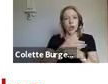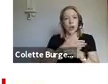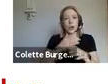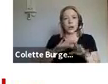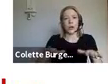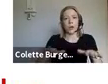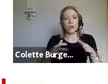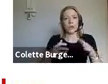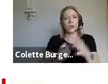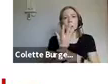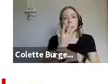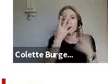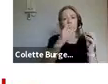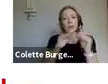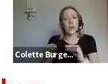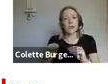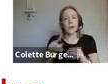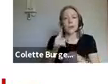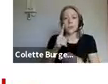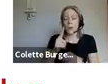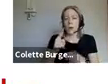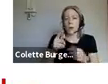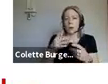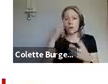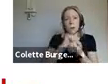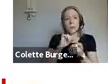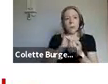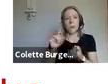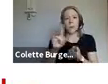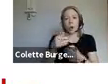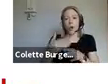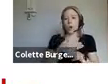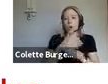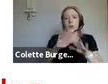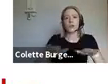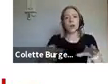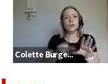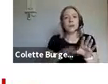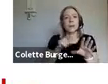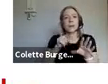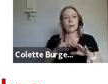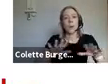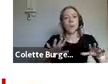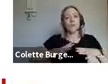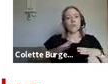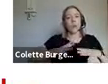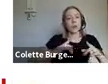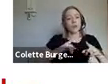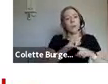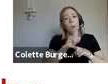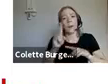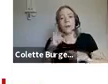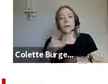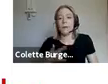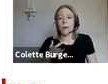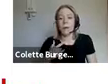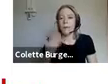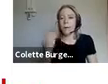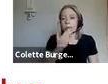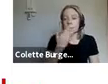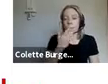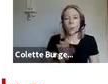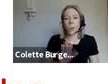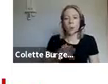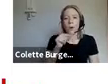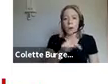education. But we should also remember that early childhood years are not solely a preparation for later life or even for school. They're